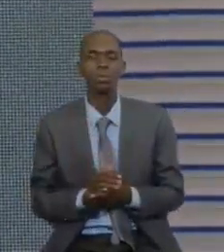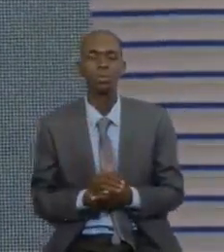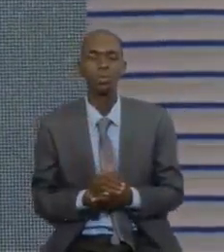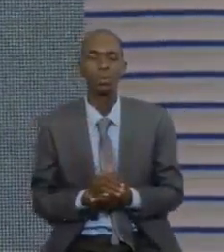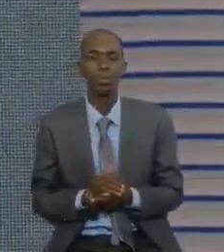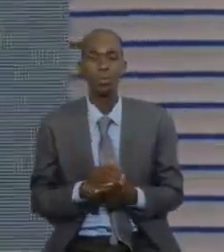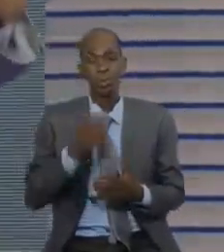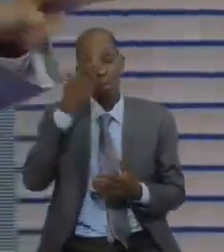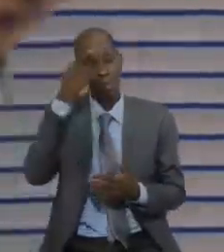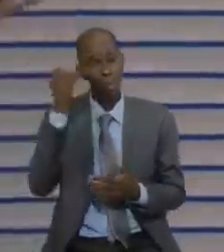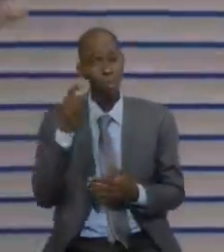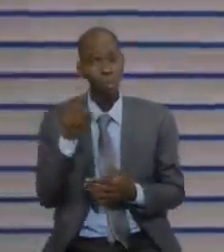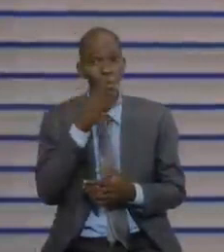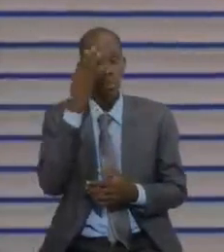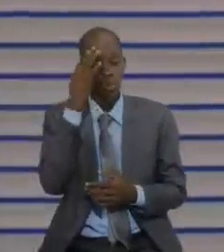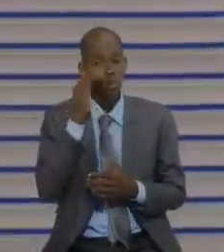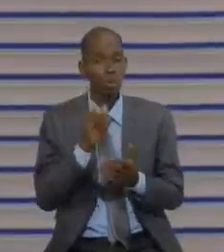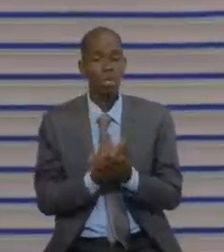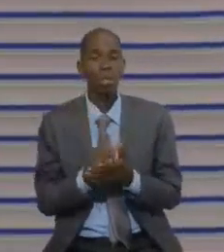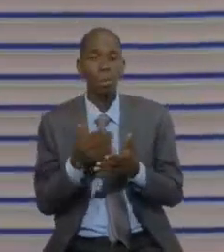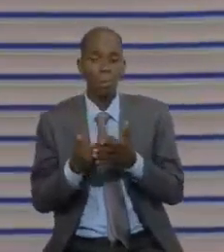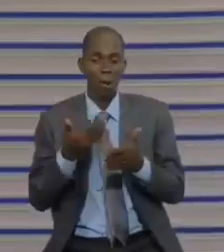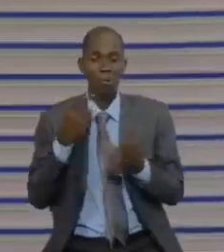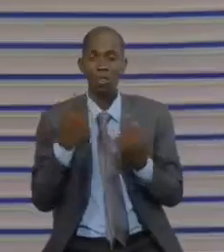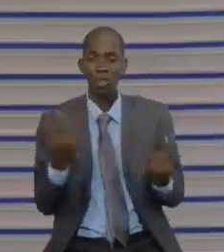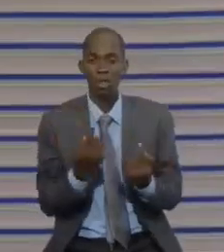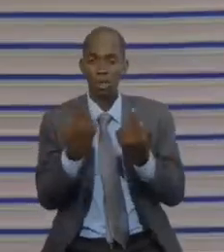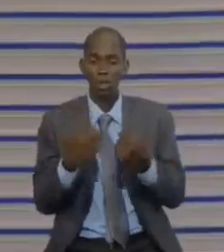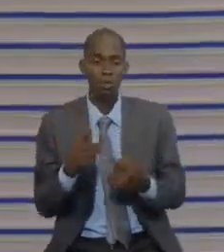Because, you know, before sin came to the world,